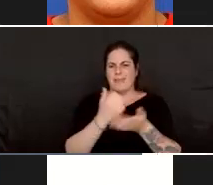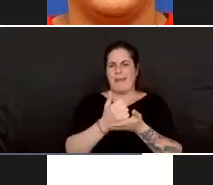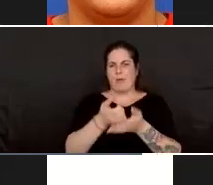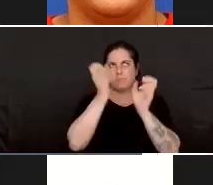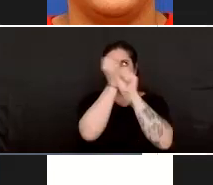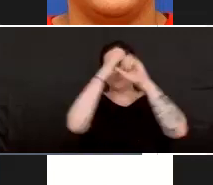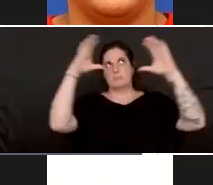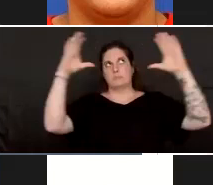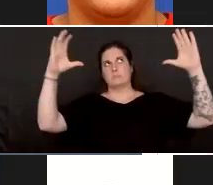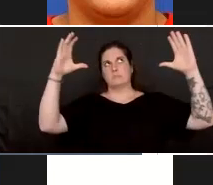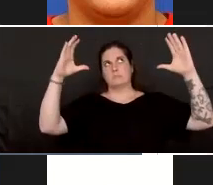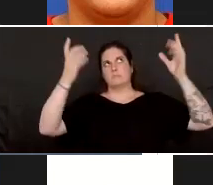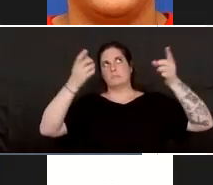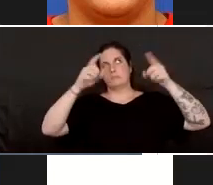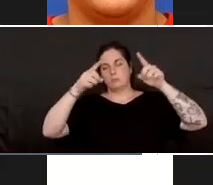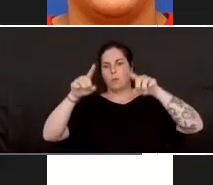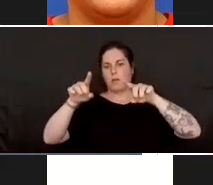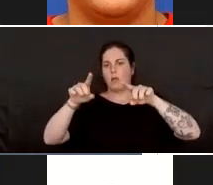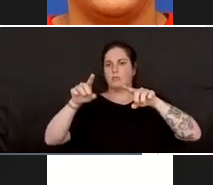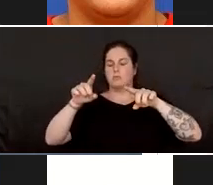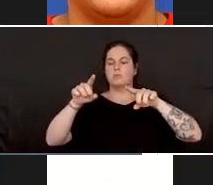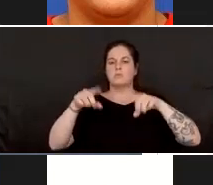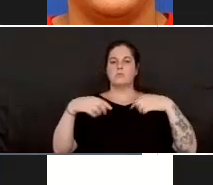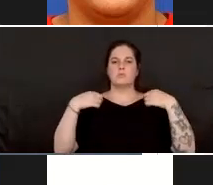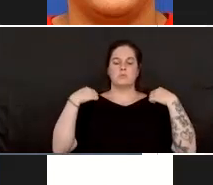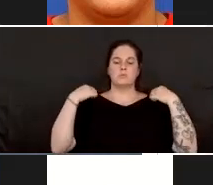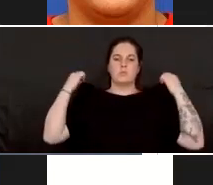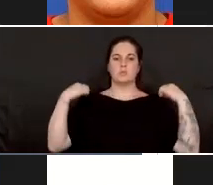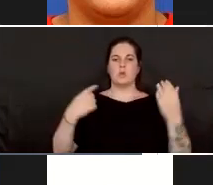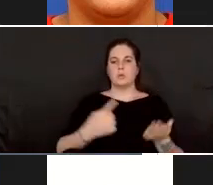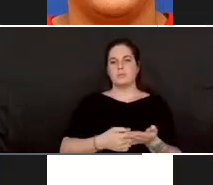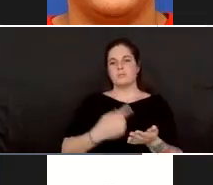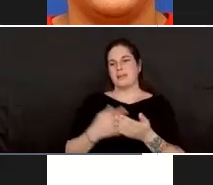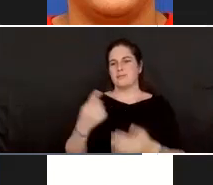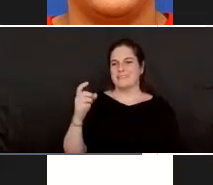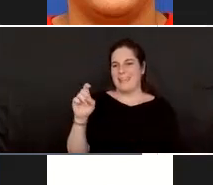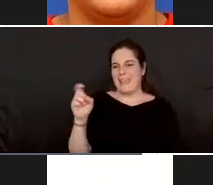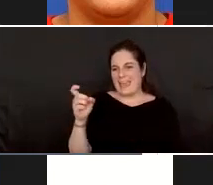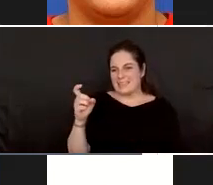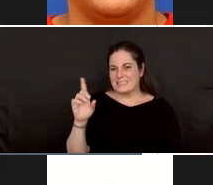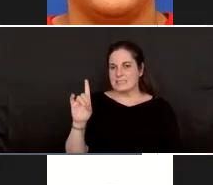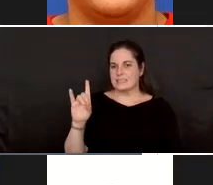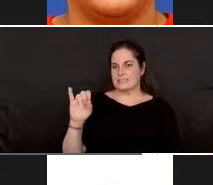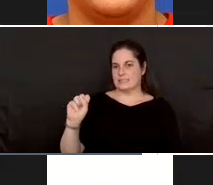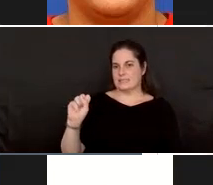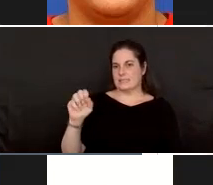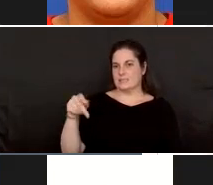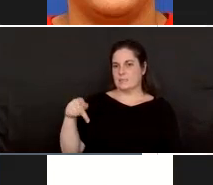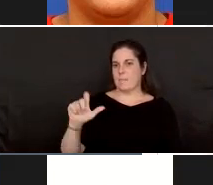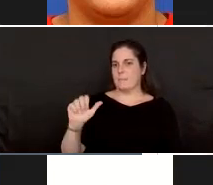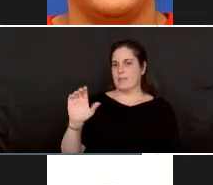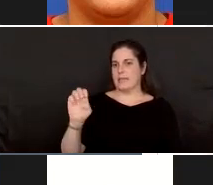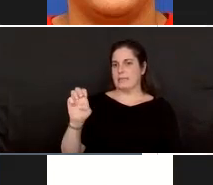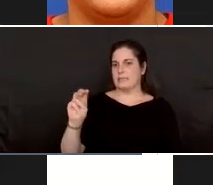here. And so sometimes we say that X is the displacement or the movement away from